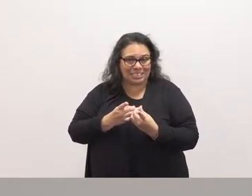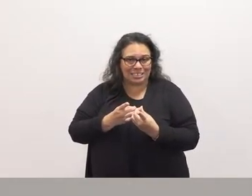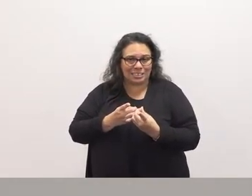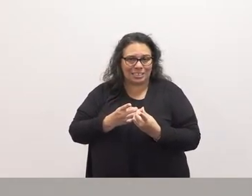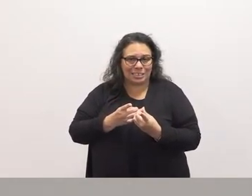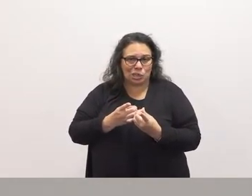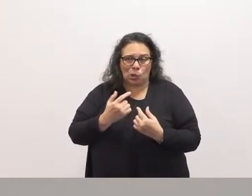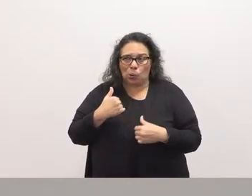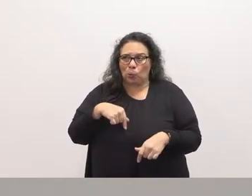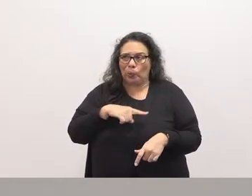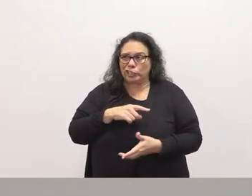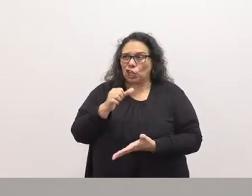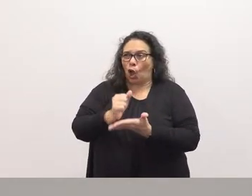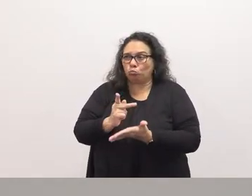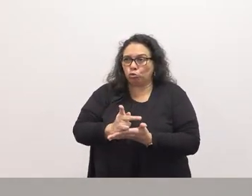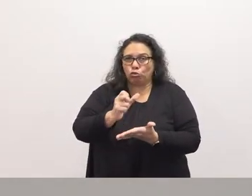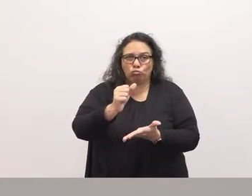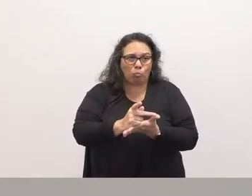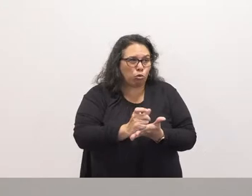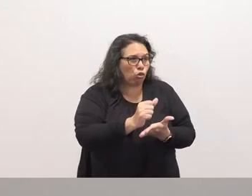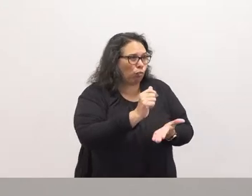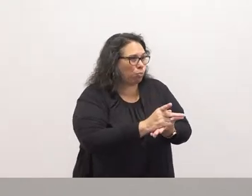mode than we are